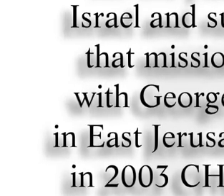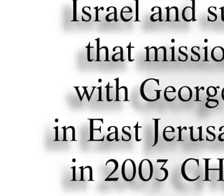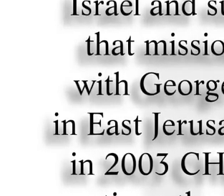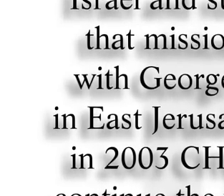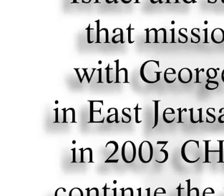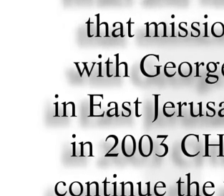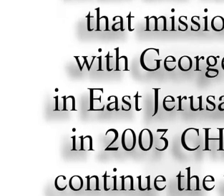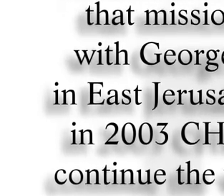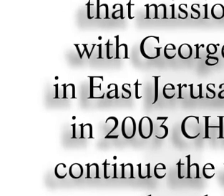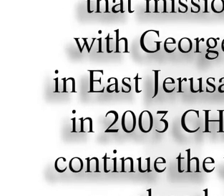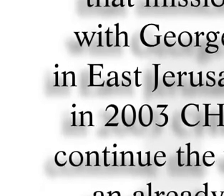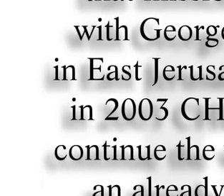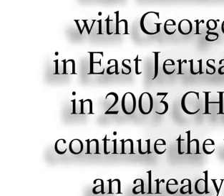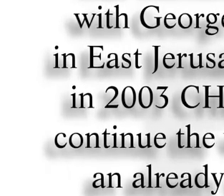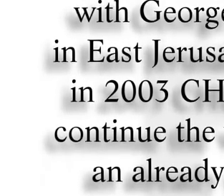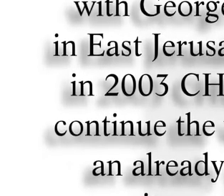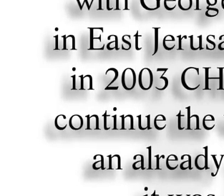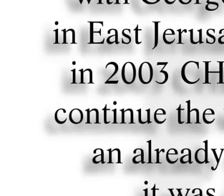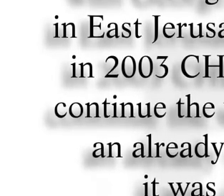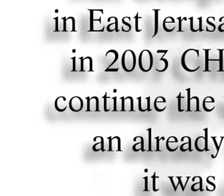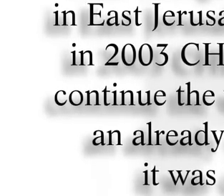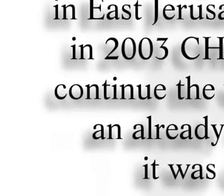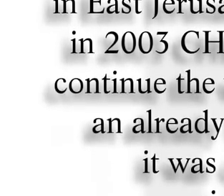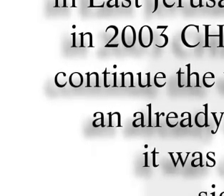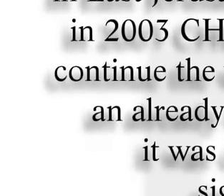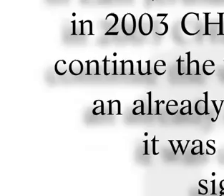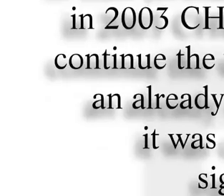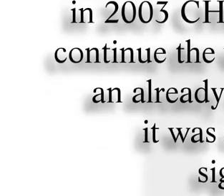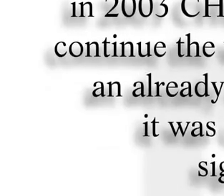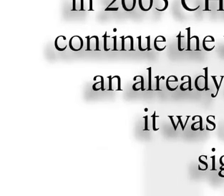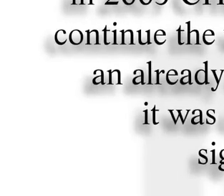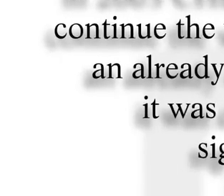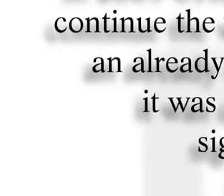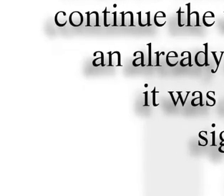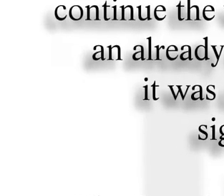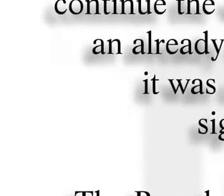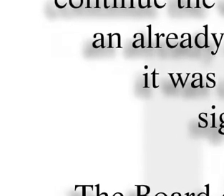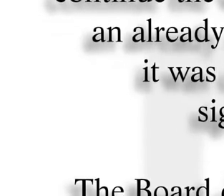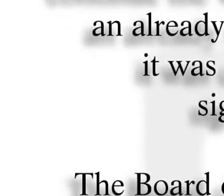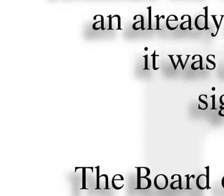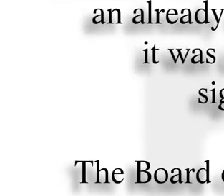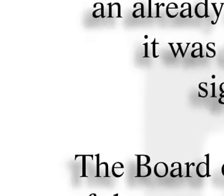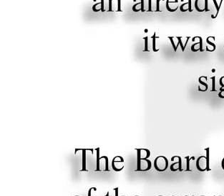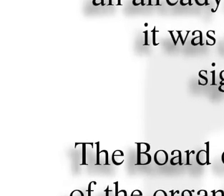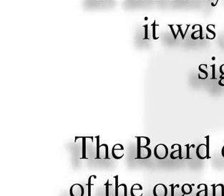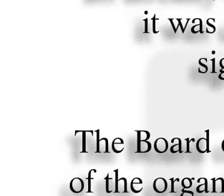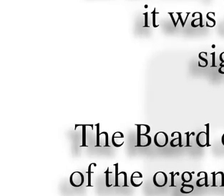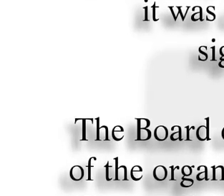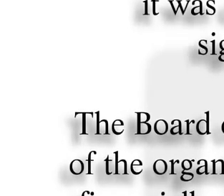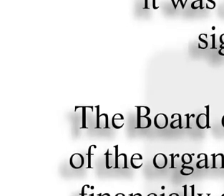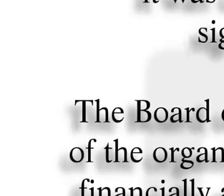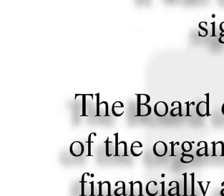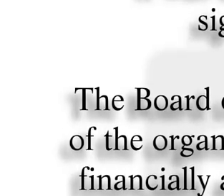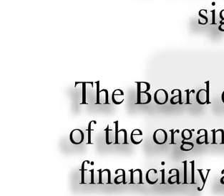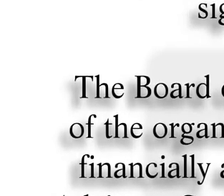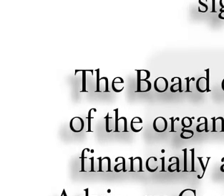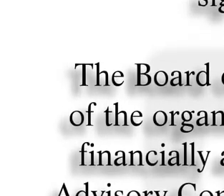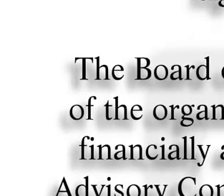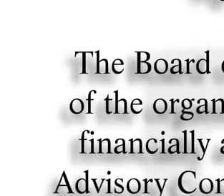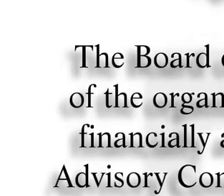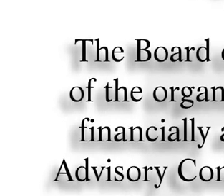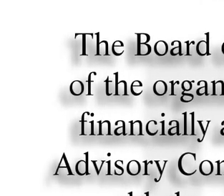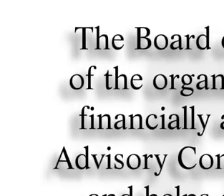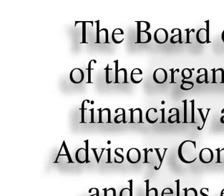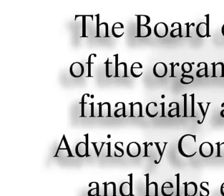O to grace, how great a debtor, daily